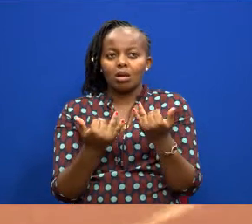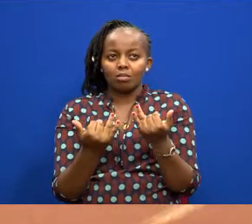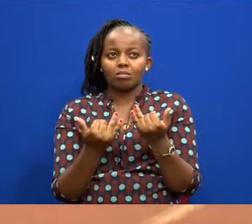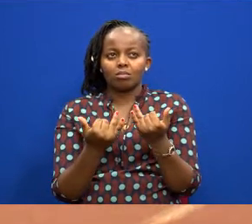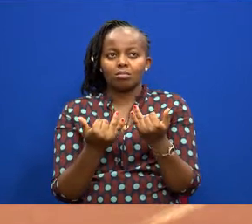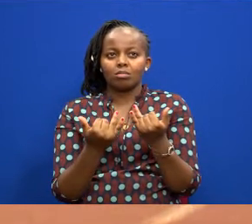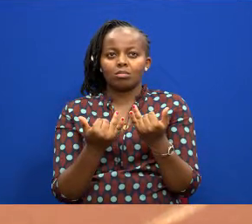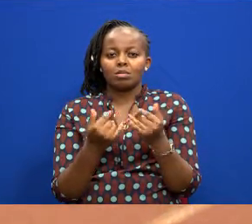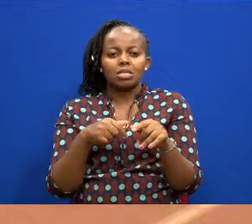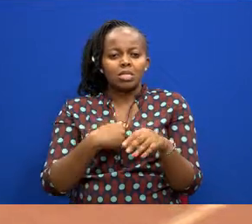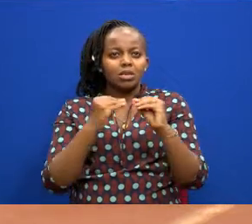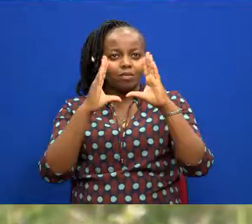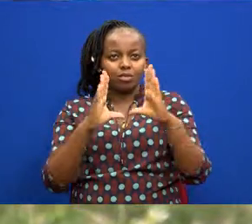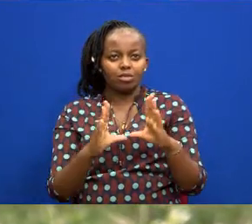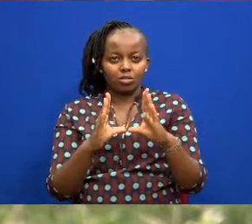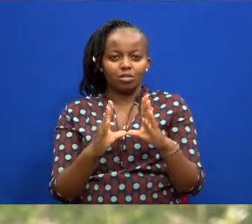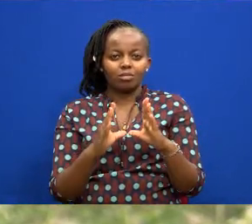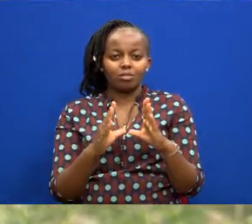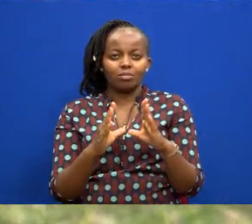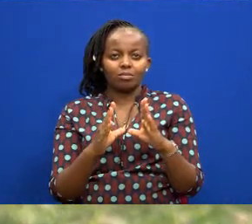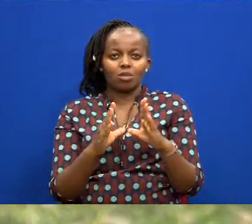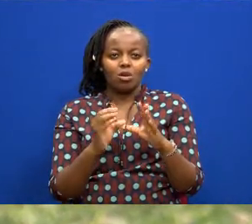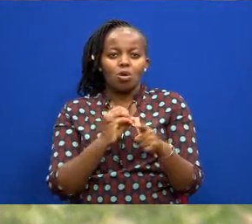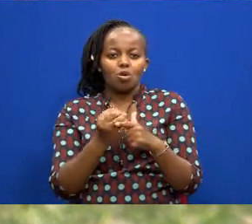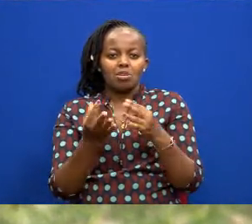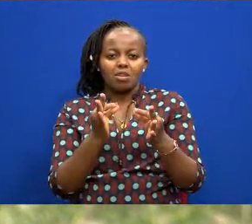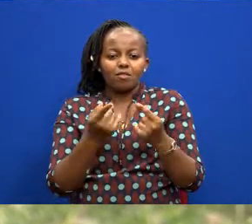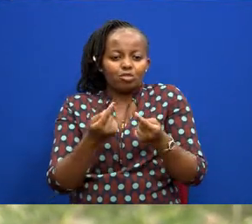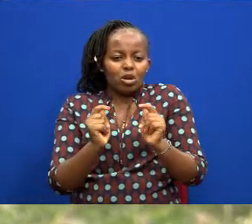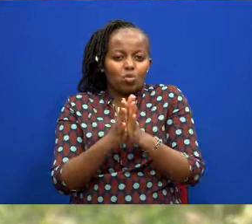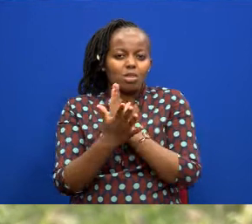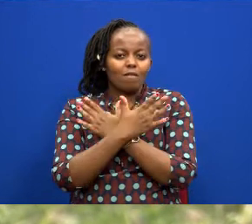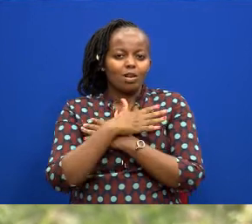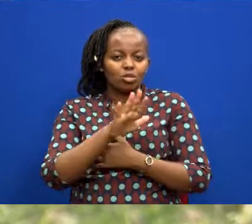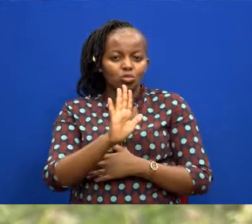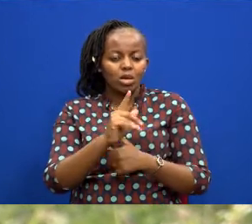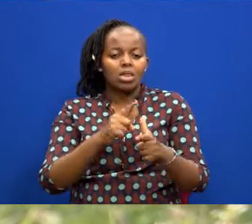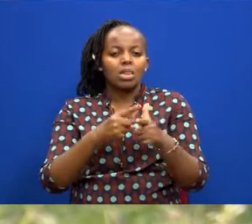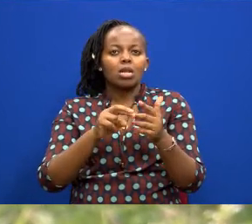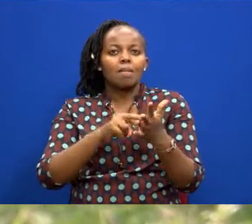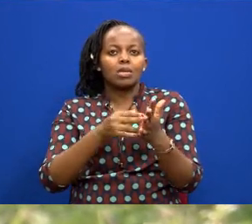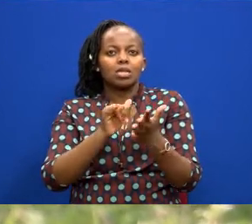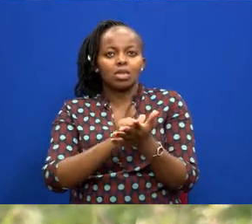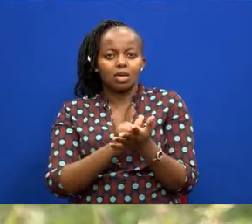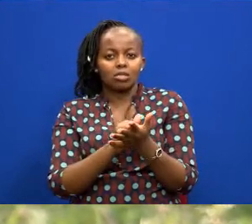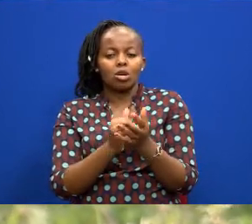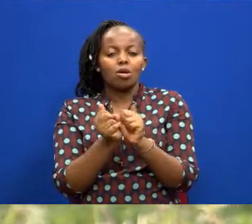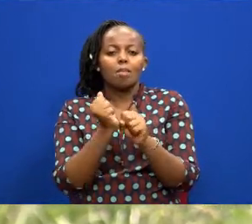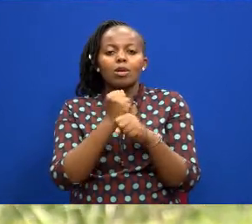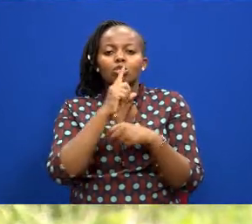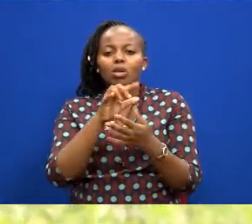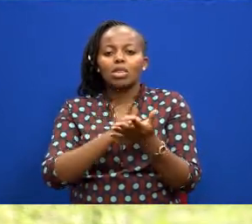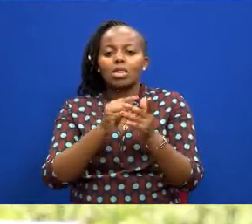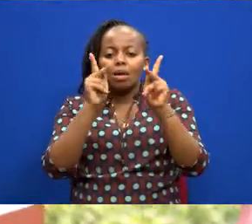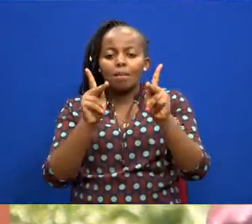point, either as a coach or you're participating on your own with your friends, you need to stand up and just ensure that the